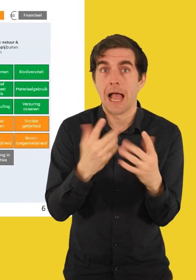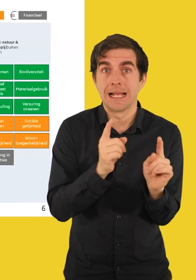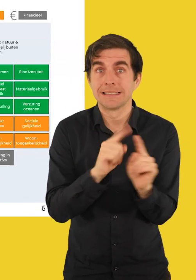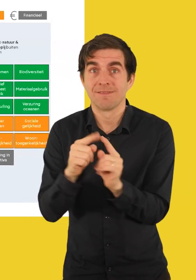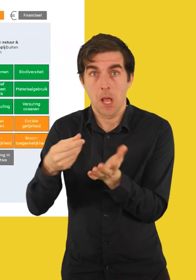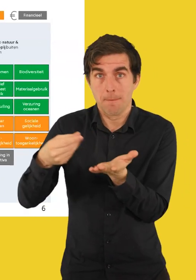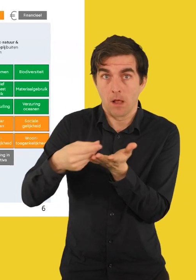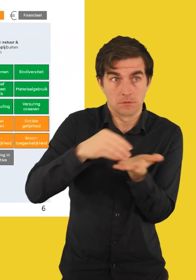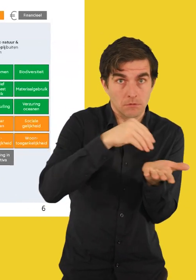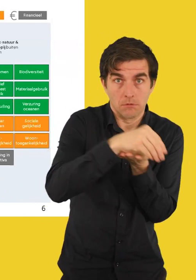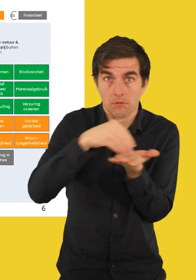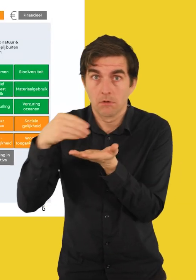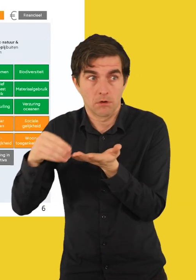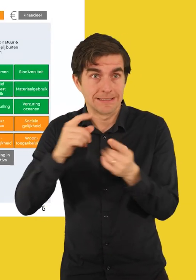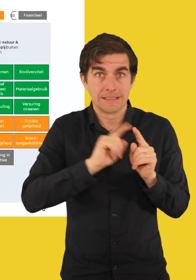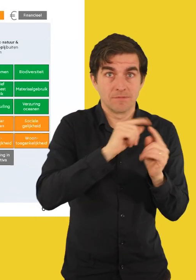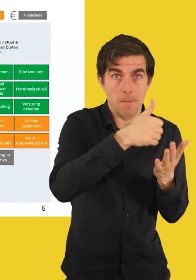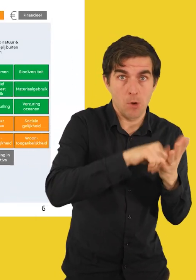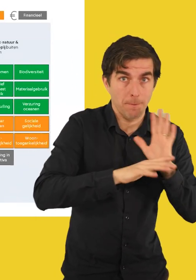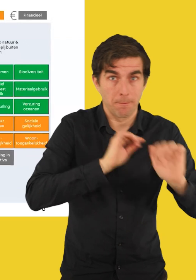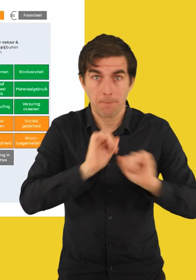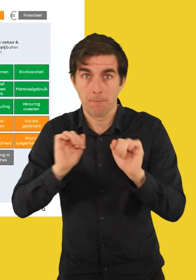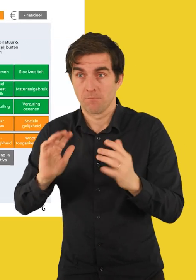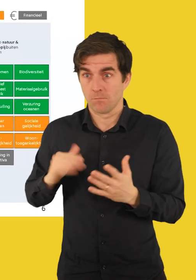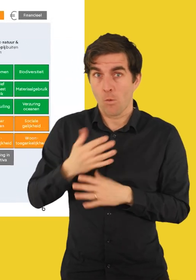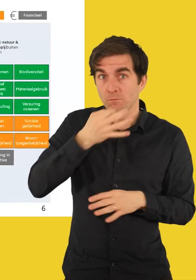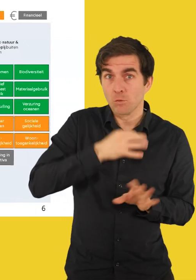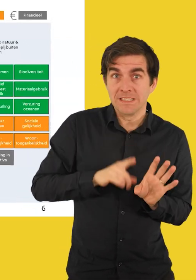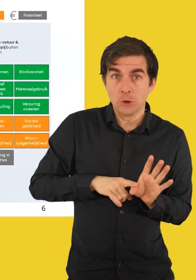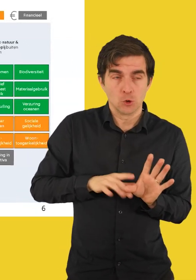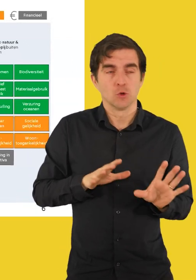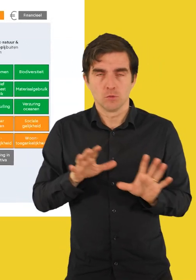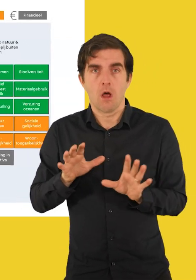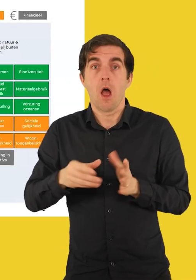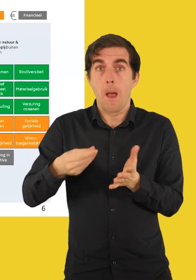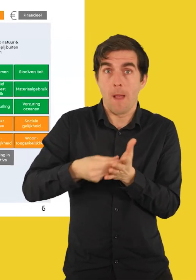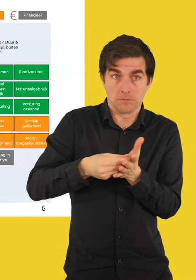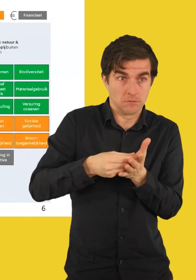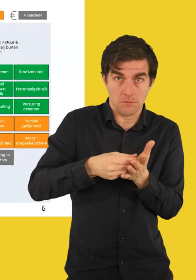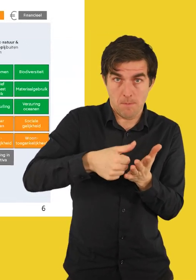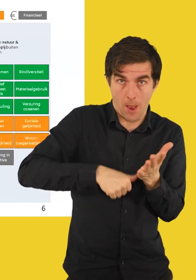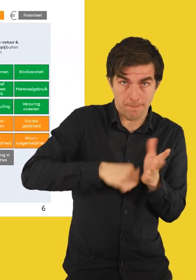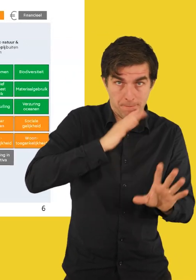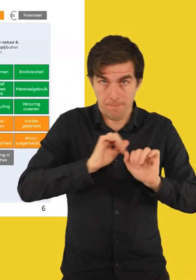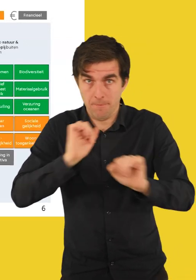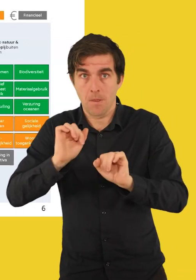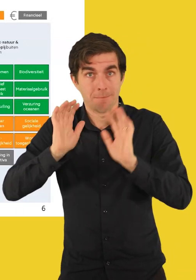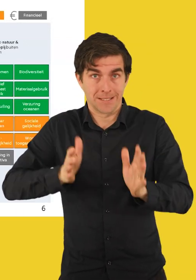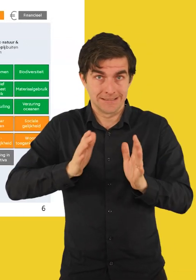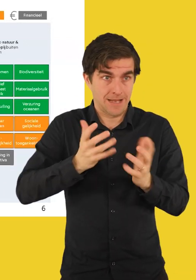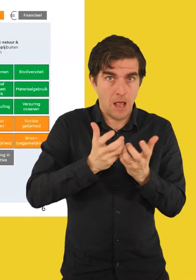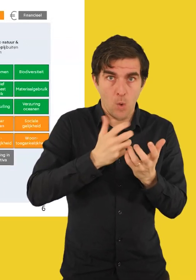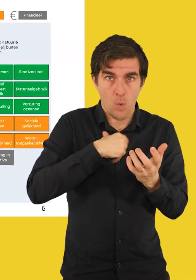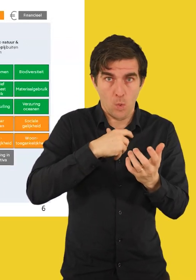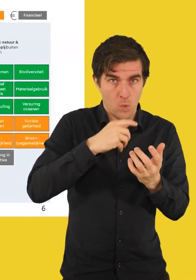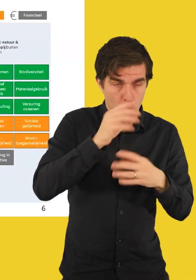divided up in 10 budget programs. And since a few years, all budget programs are required to